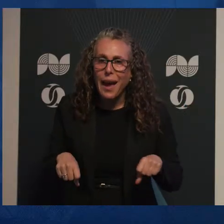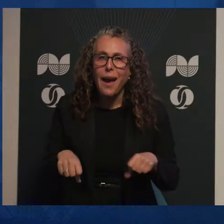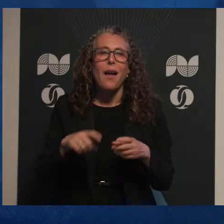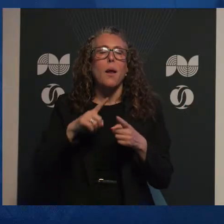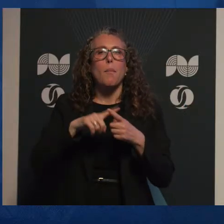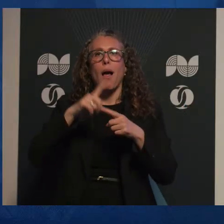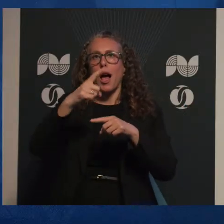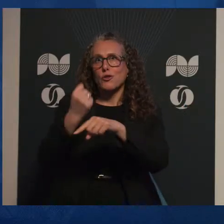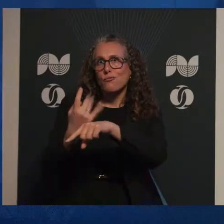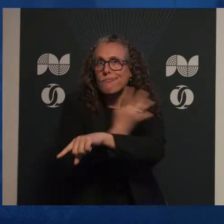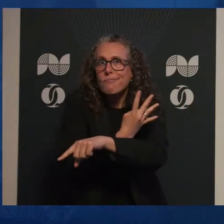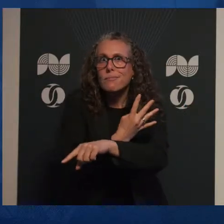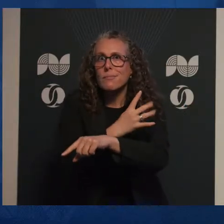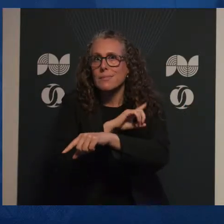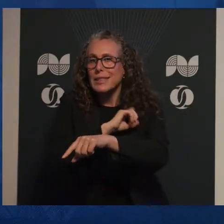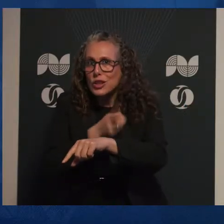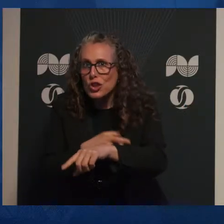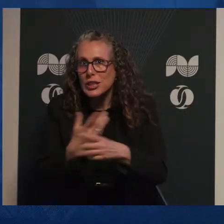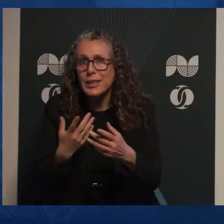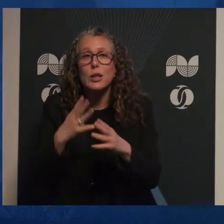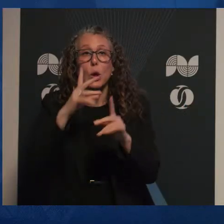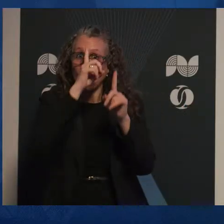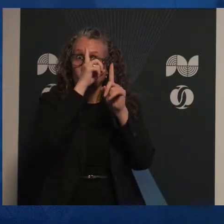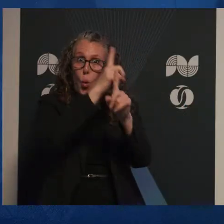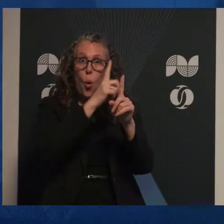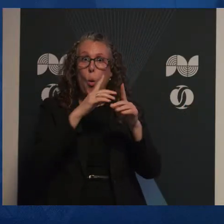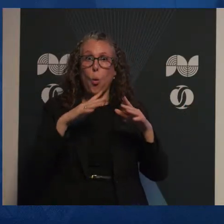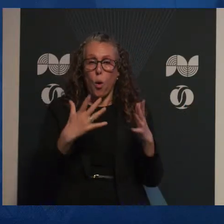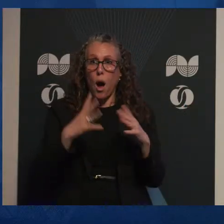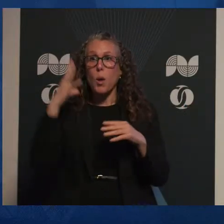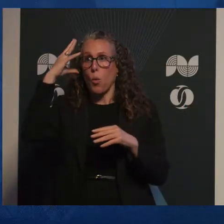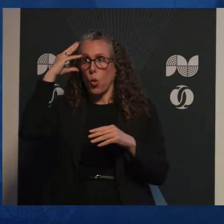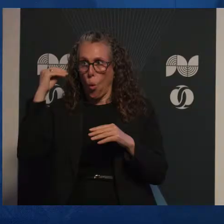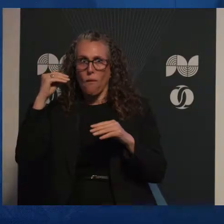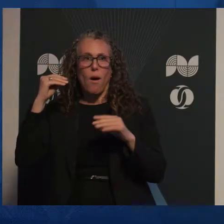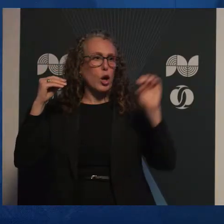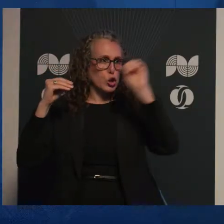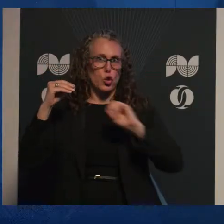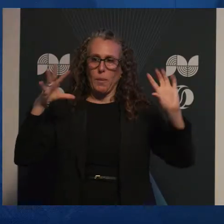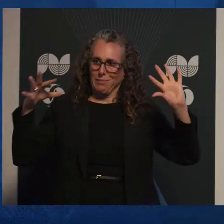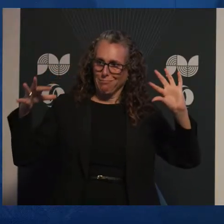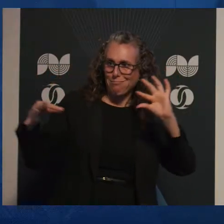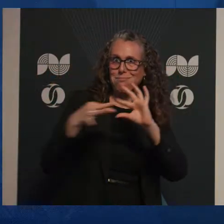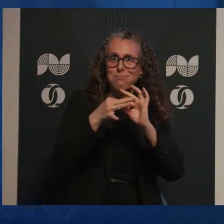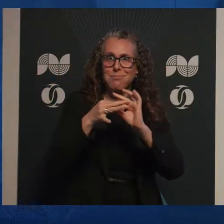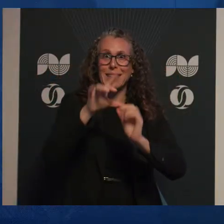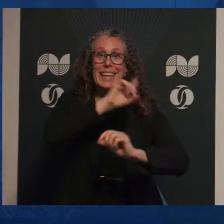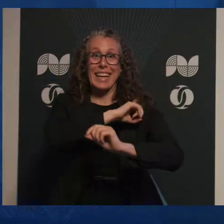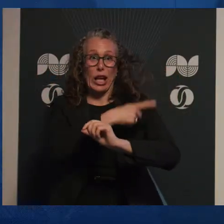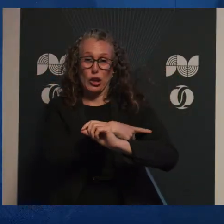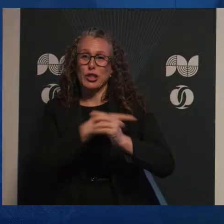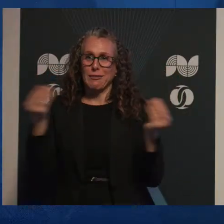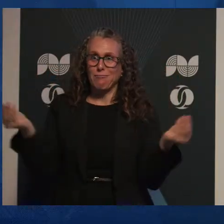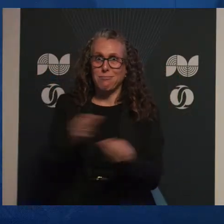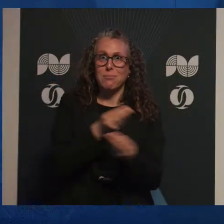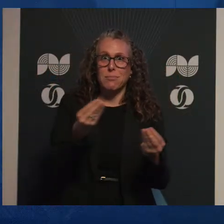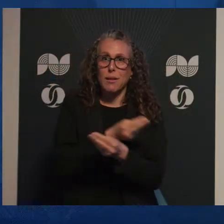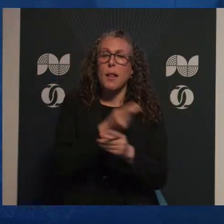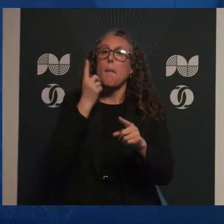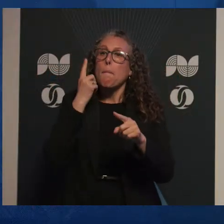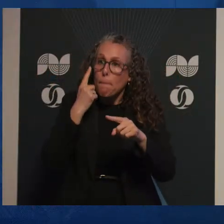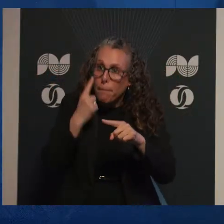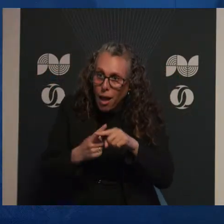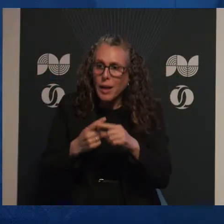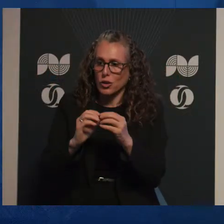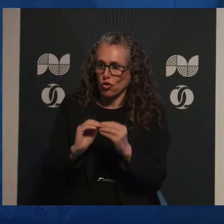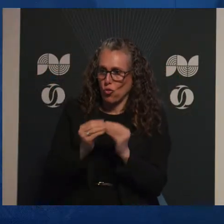So, the dual challenge is to connect Moldova with Europe in terms of energy supply, but also to develop a domestic renewables